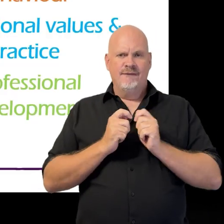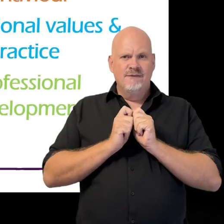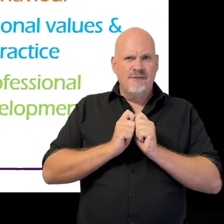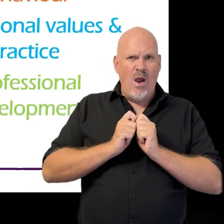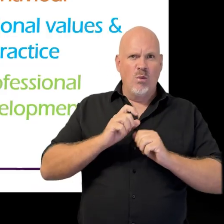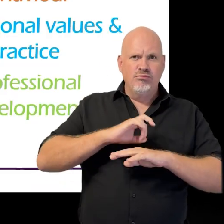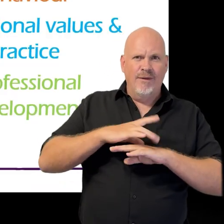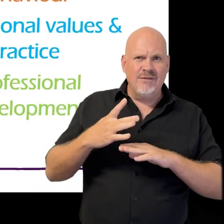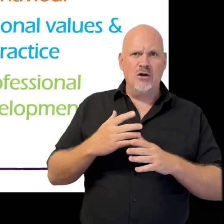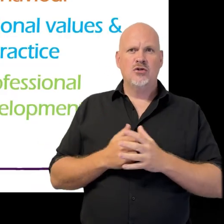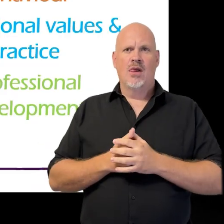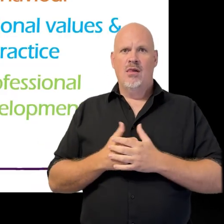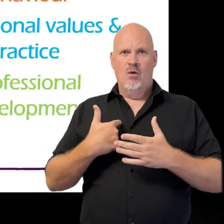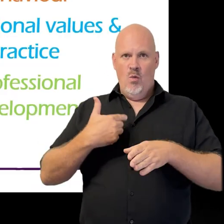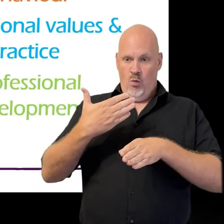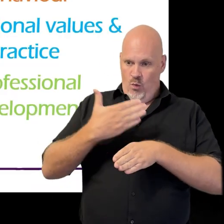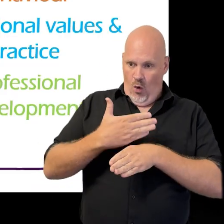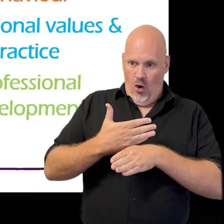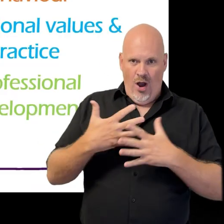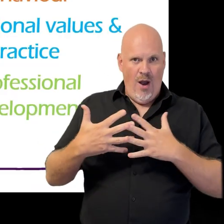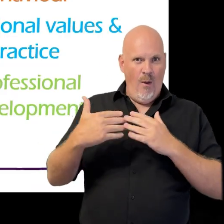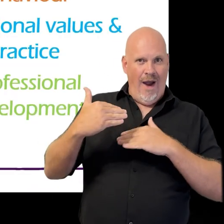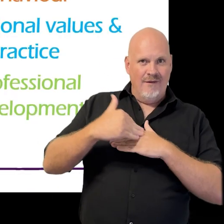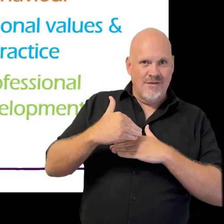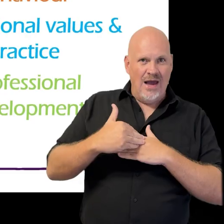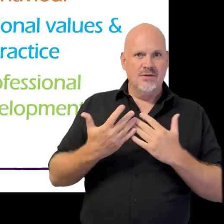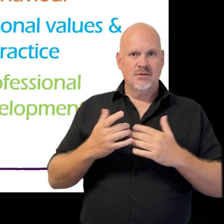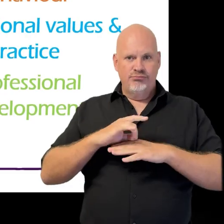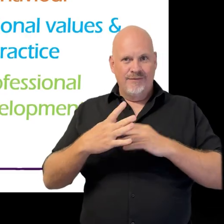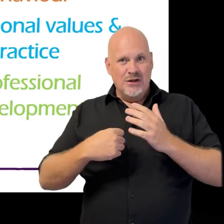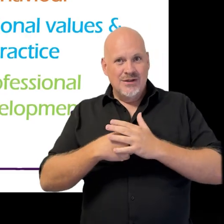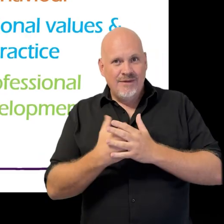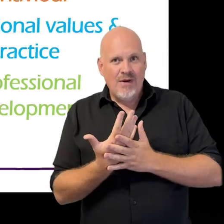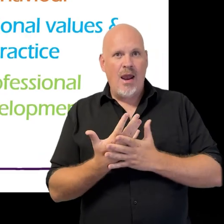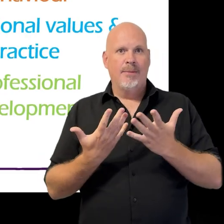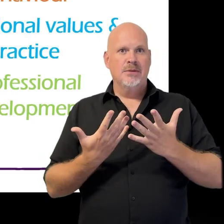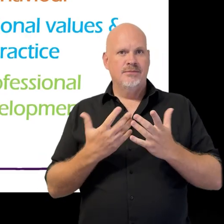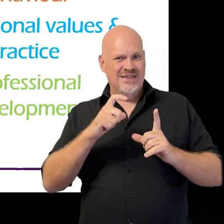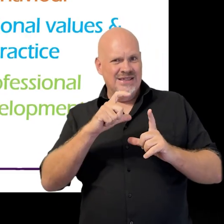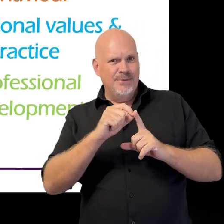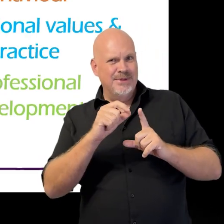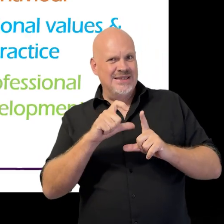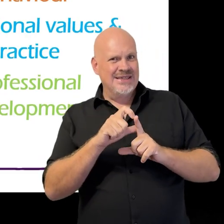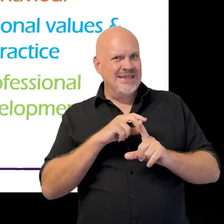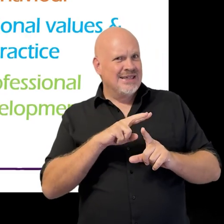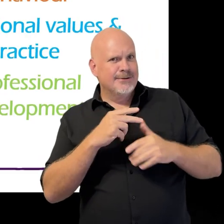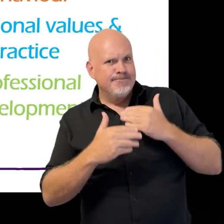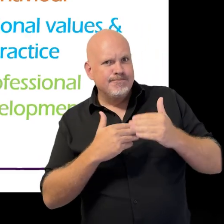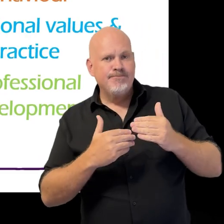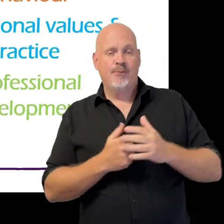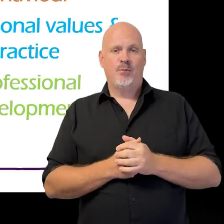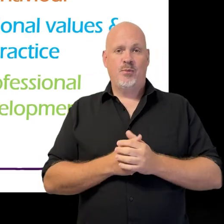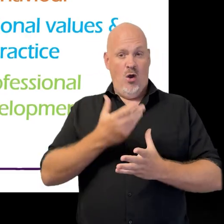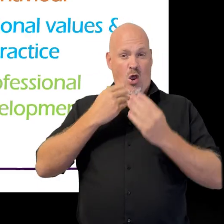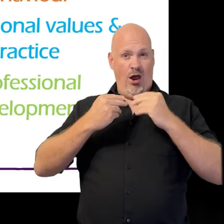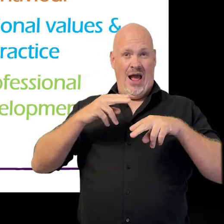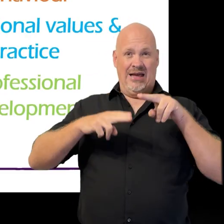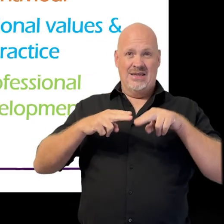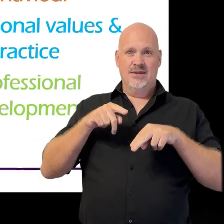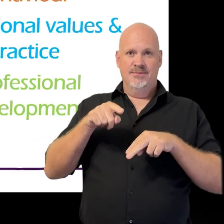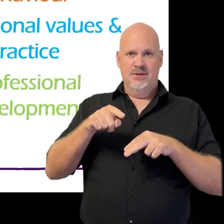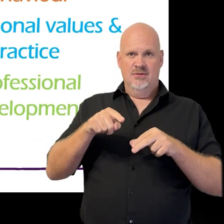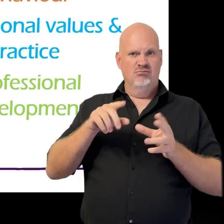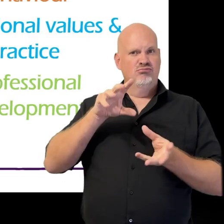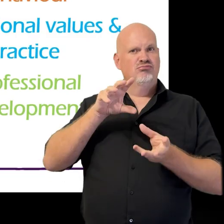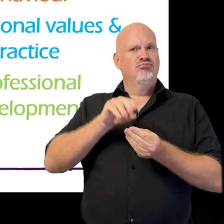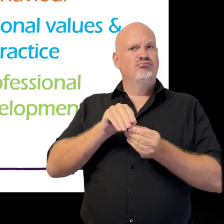from a people professional working at this level. Specifically, it looks at aspects of behaviour such as ethical